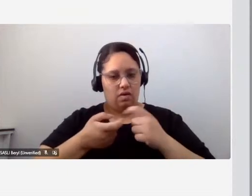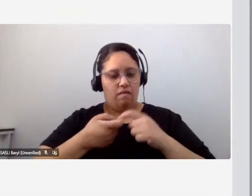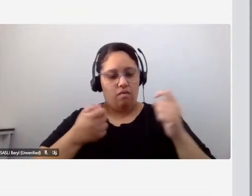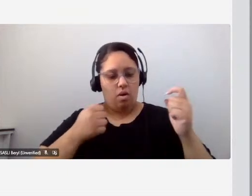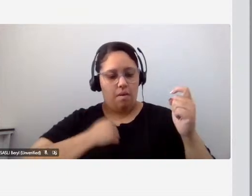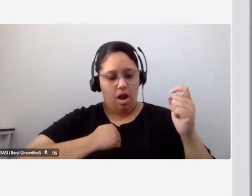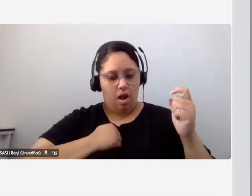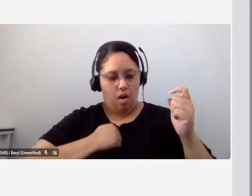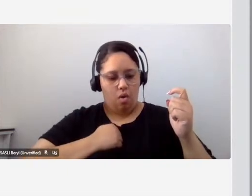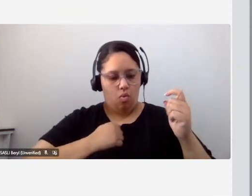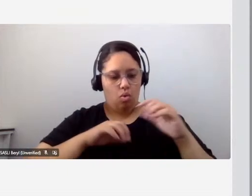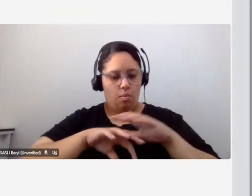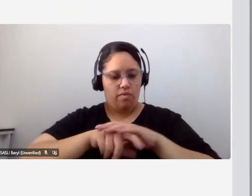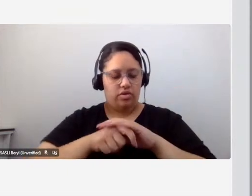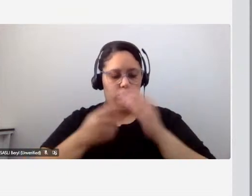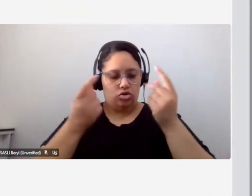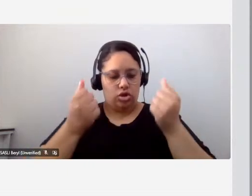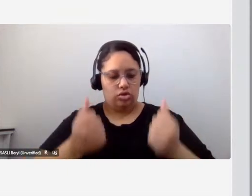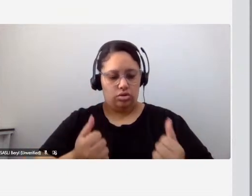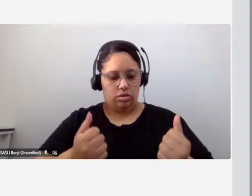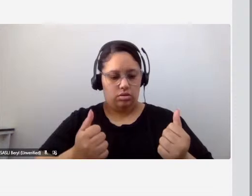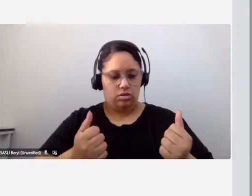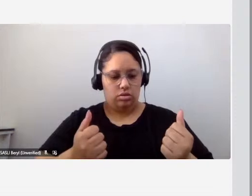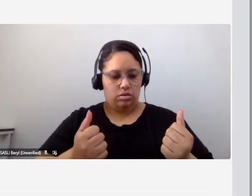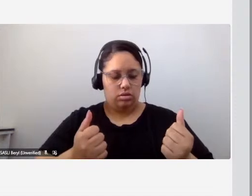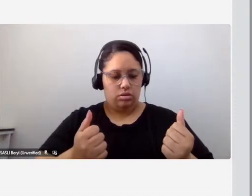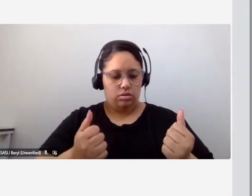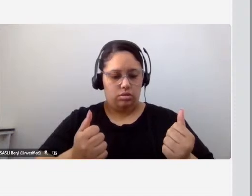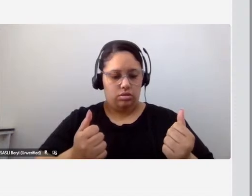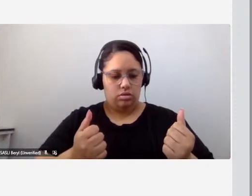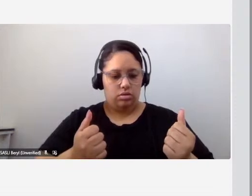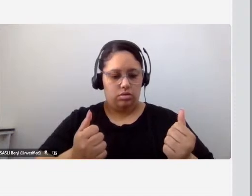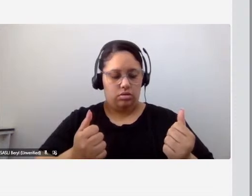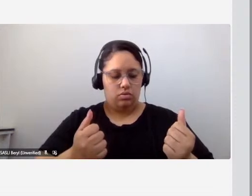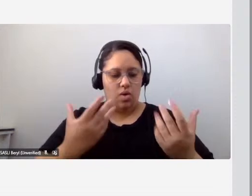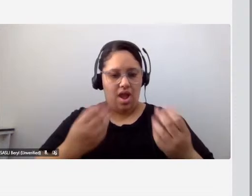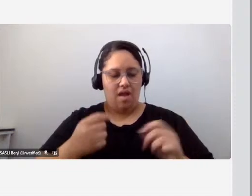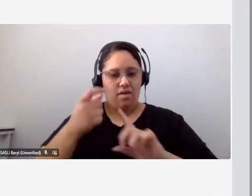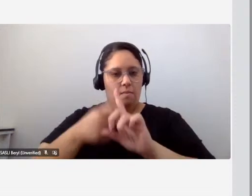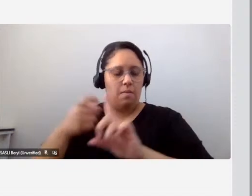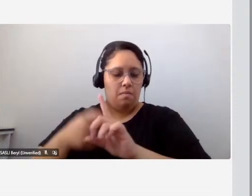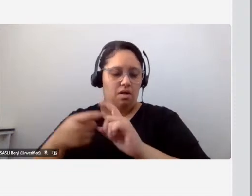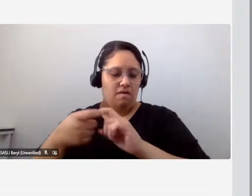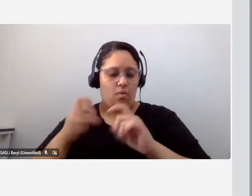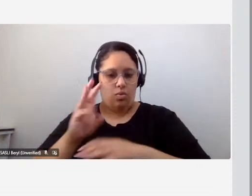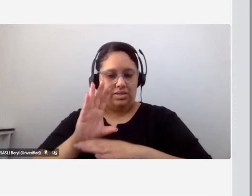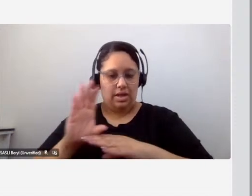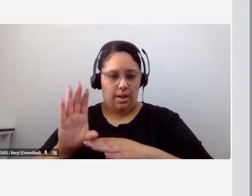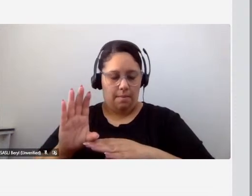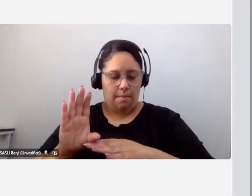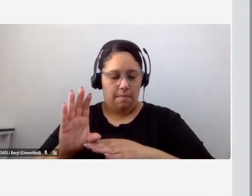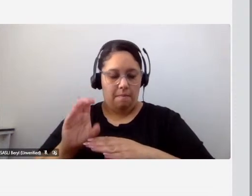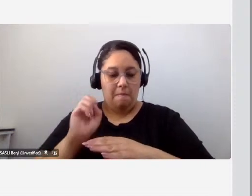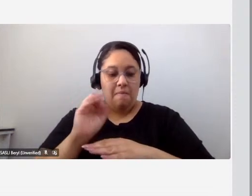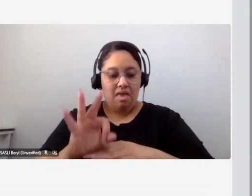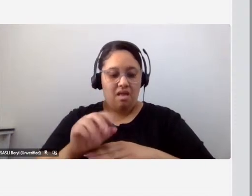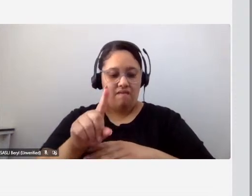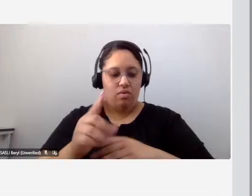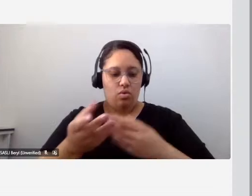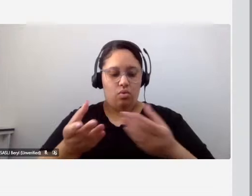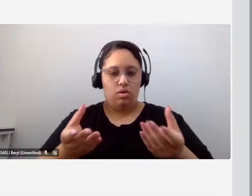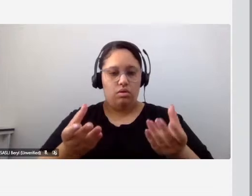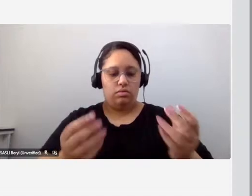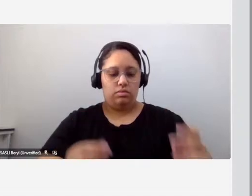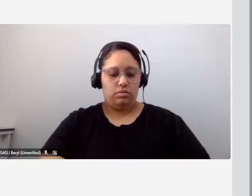our provincial treasury, we help athletes that are from the Western Cape. And if you get